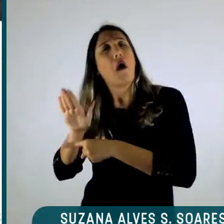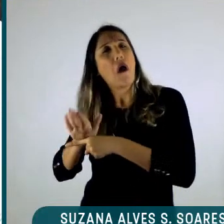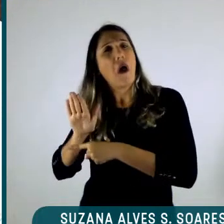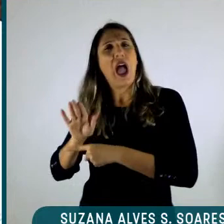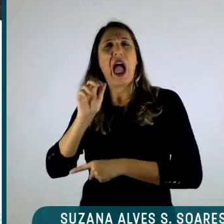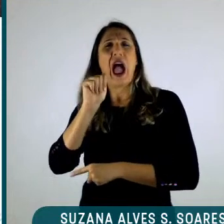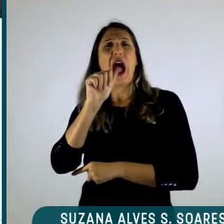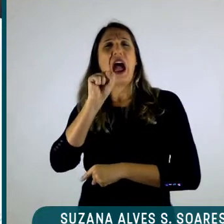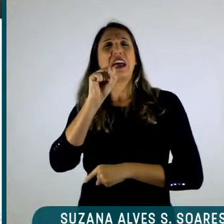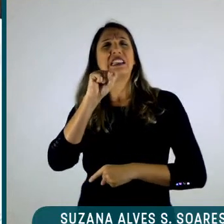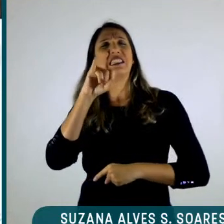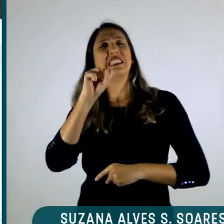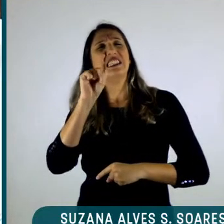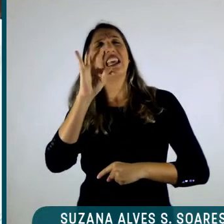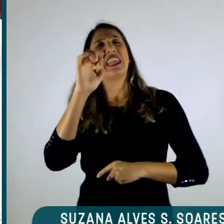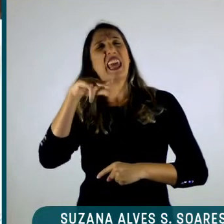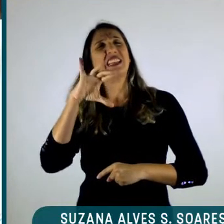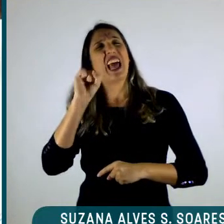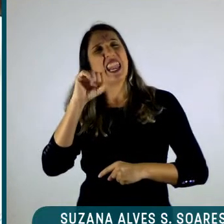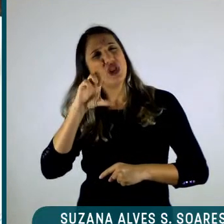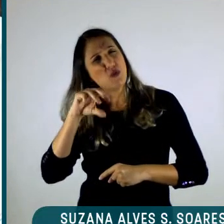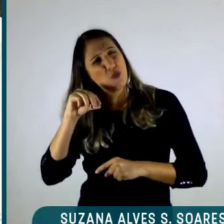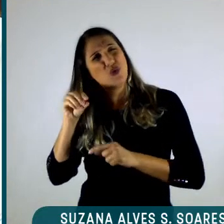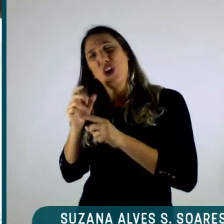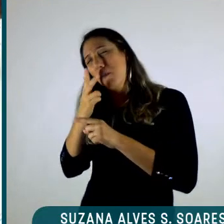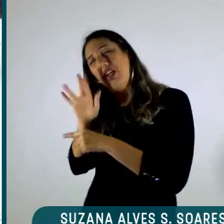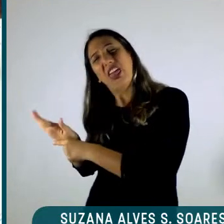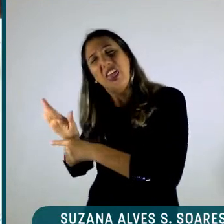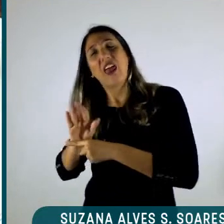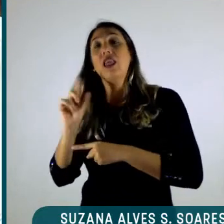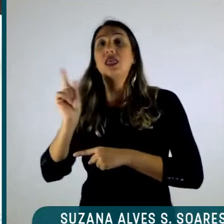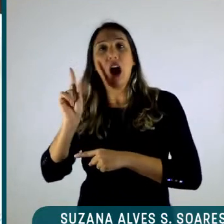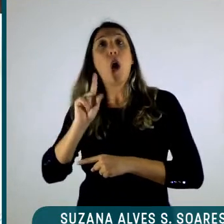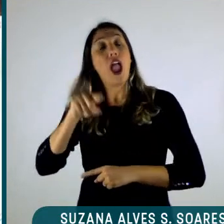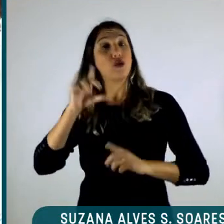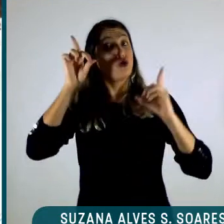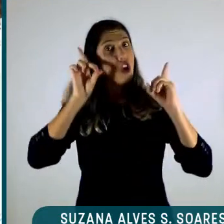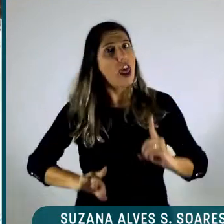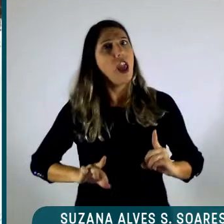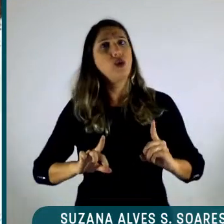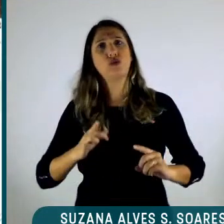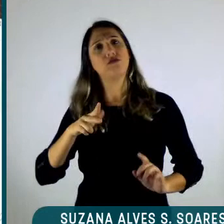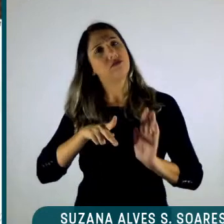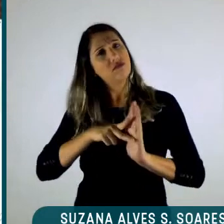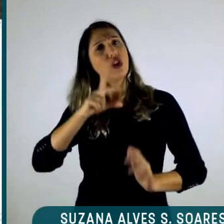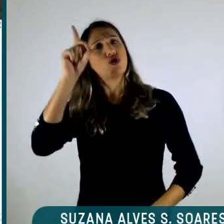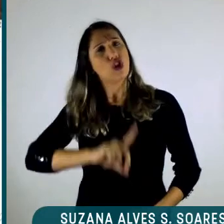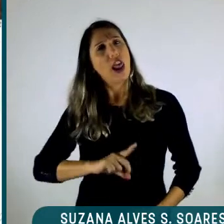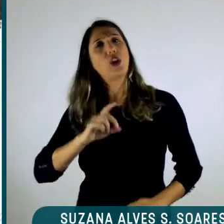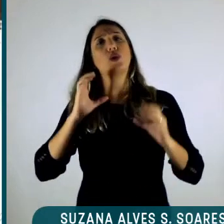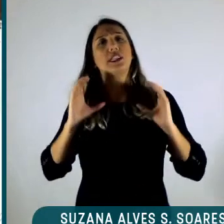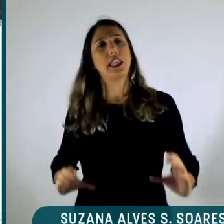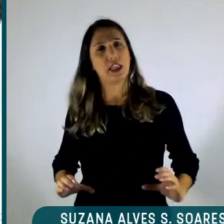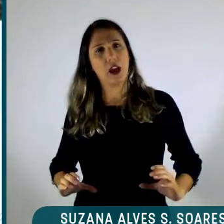pure assistantialism and provided it with